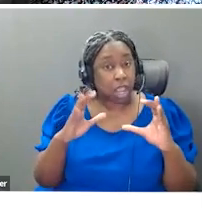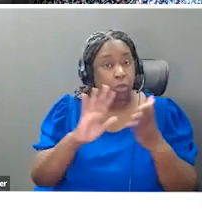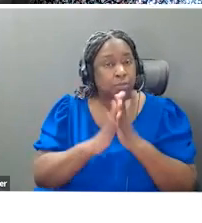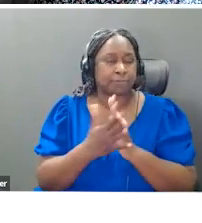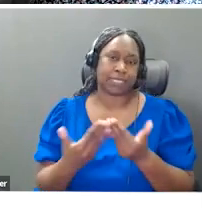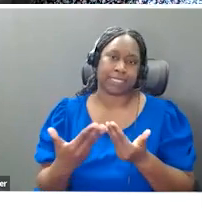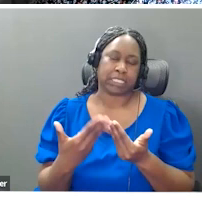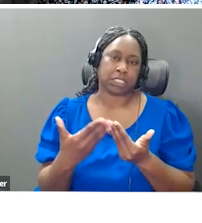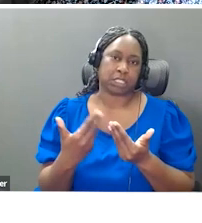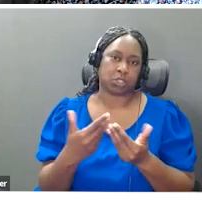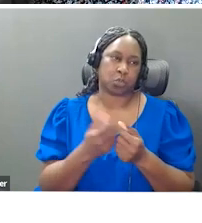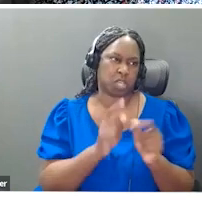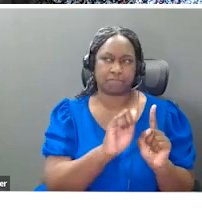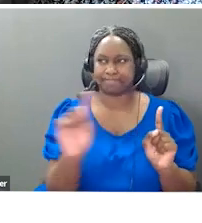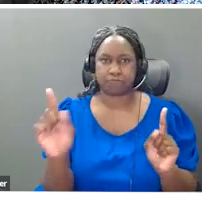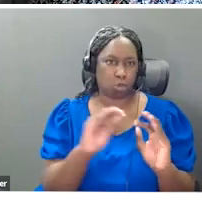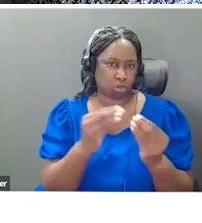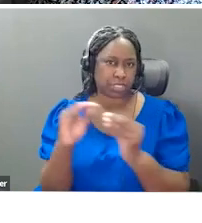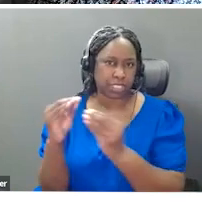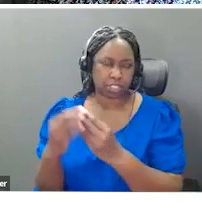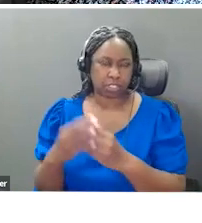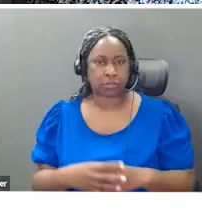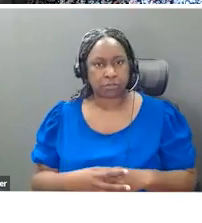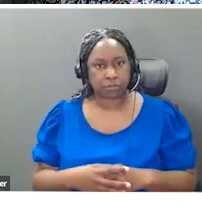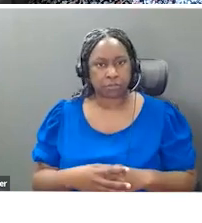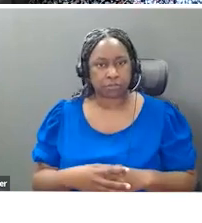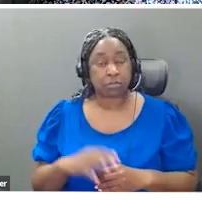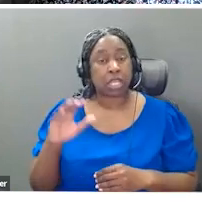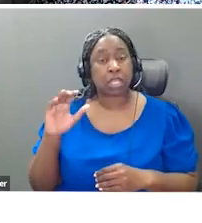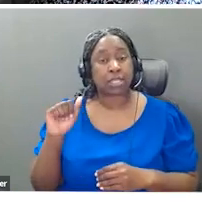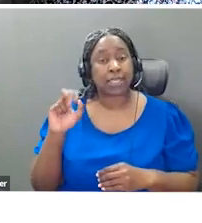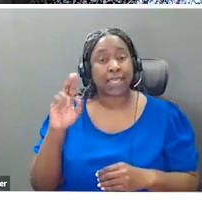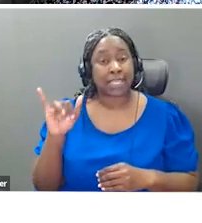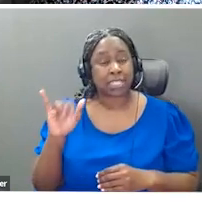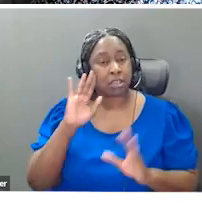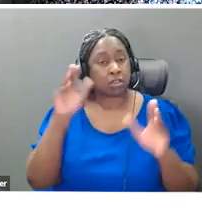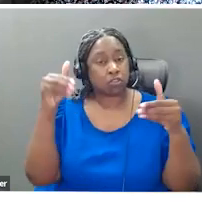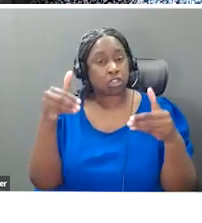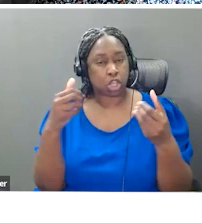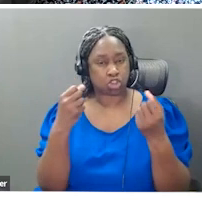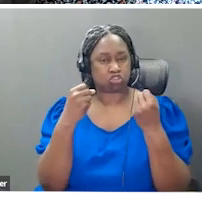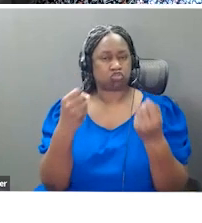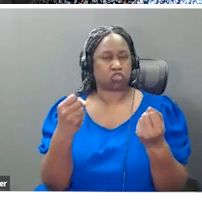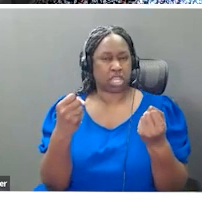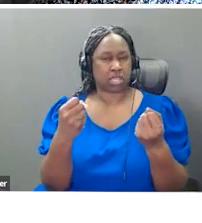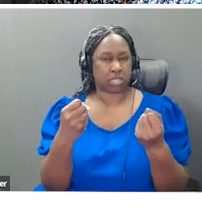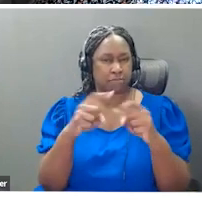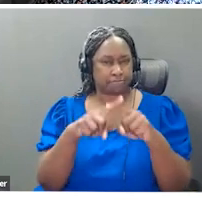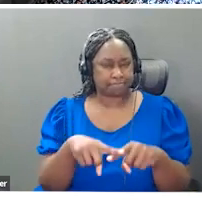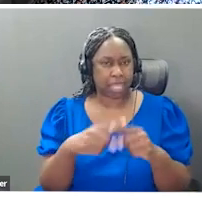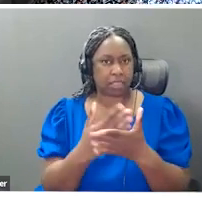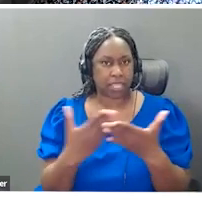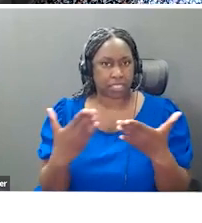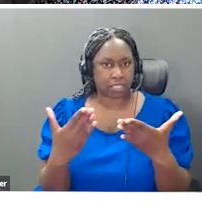with organizations. And two, that the Casey Foundation really focuses on strength-based things, like how can we